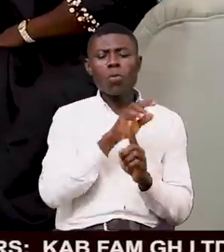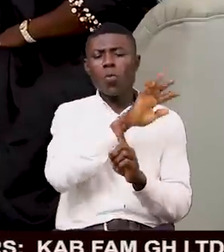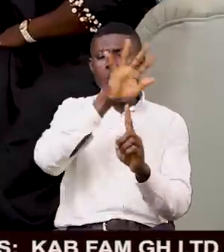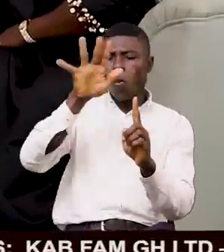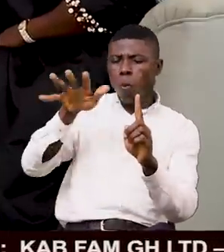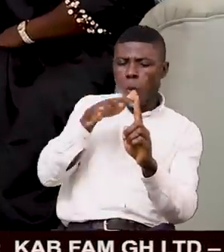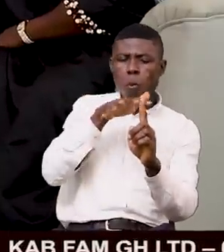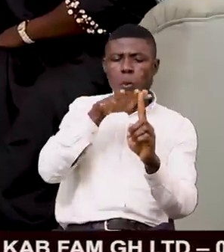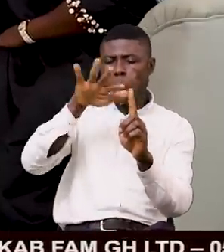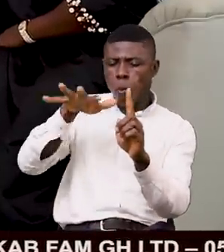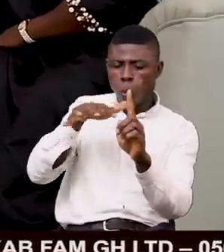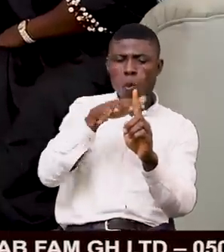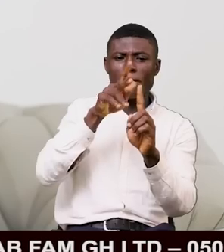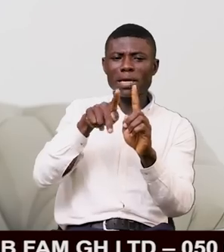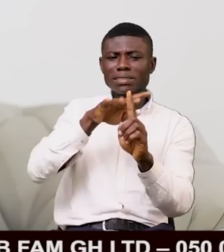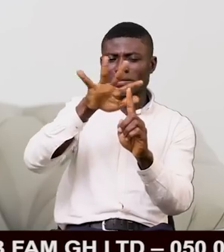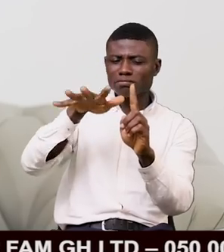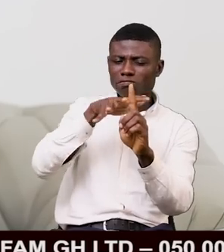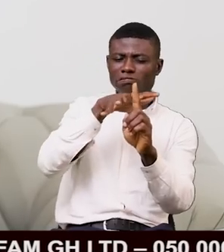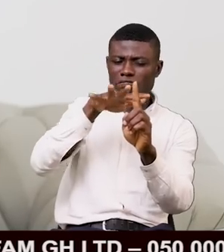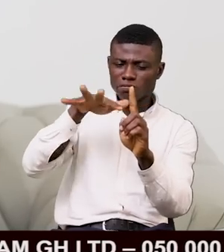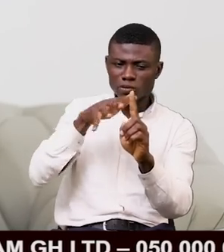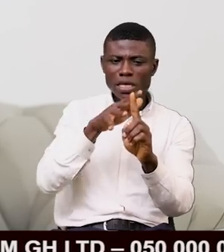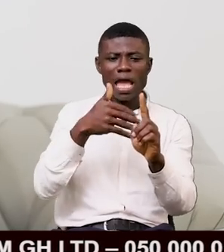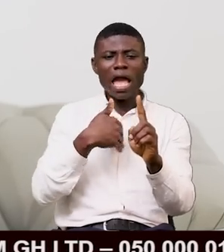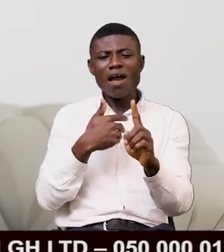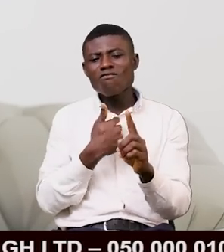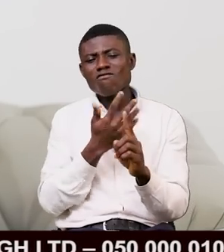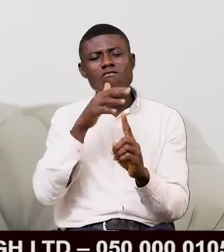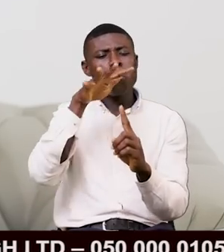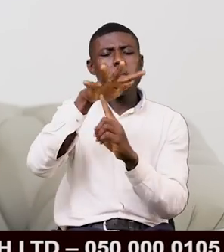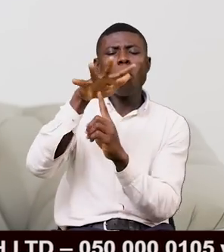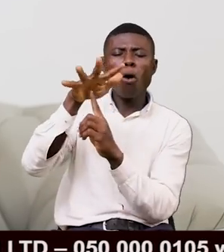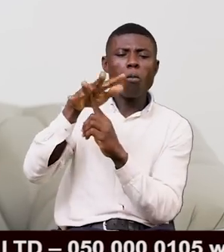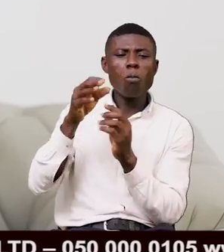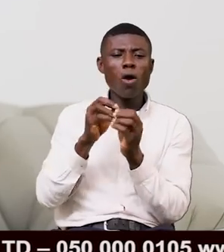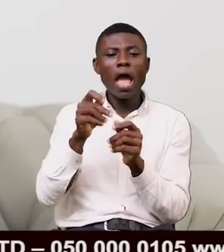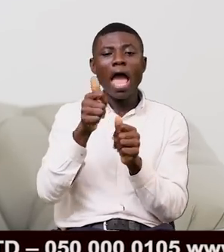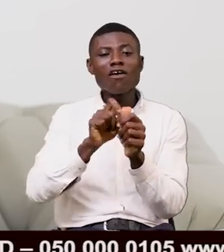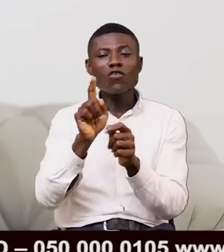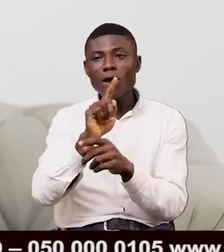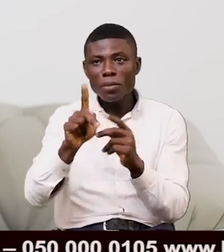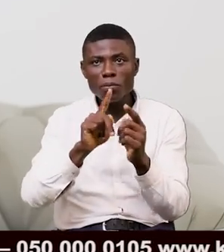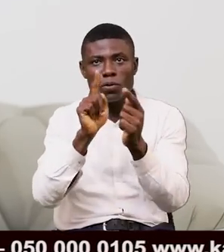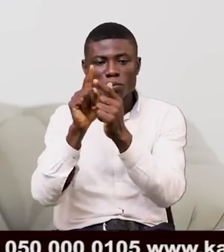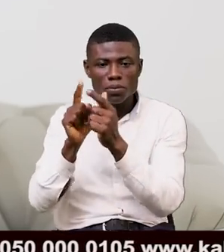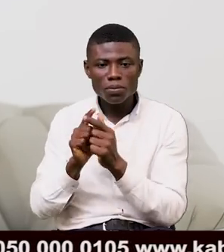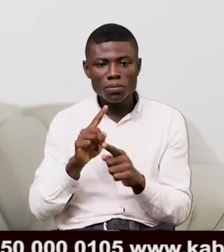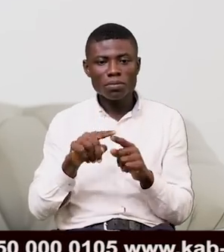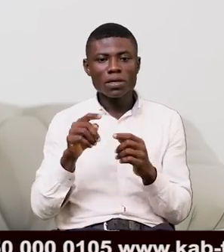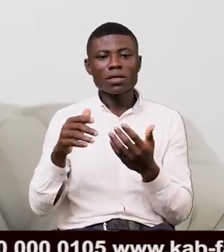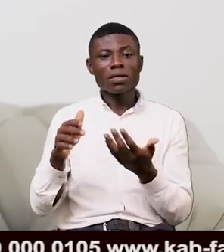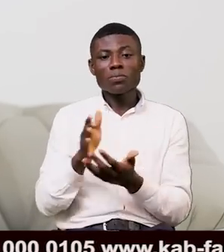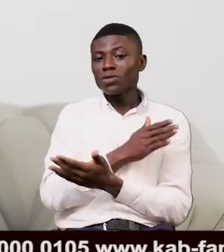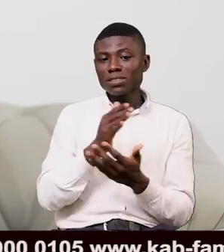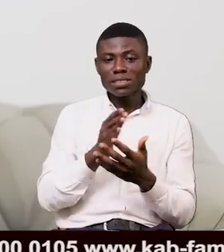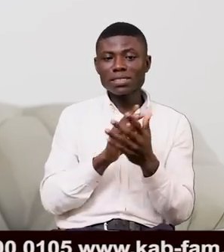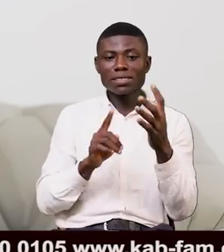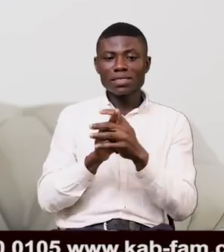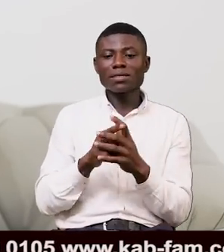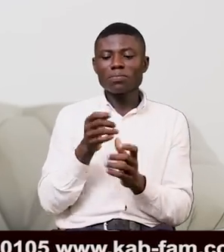echidi o sun takrache o wo fame. O fa baby abeshiano, why am ye by a crowd at